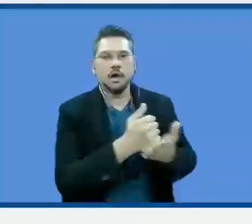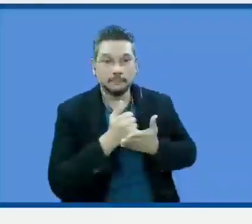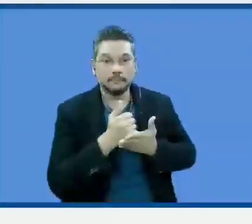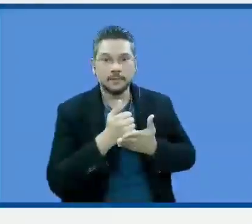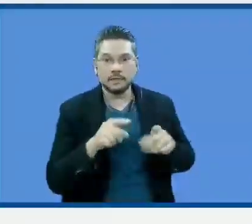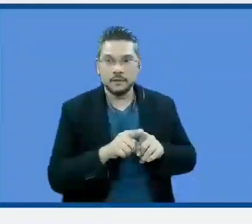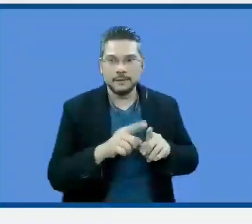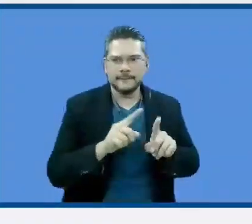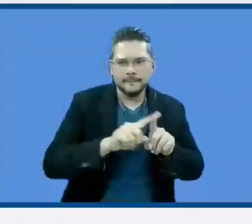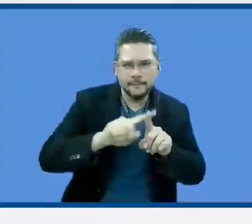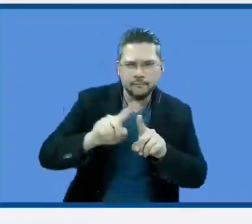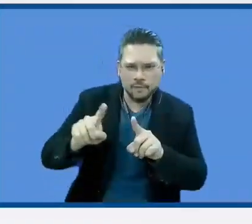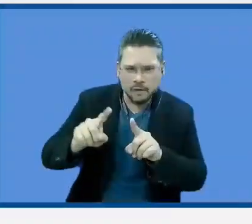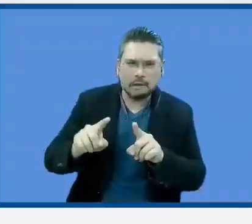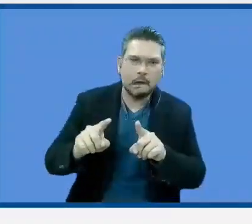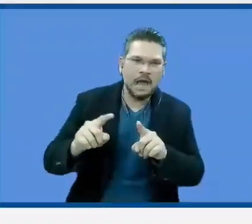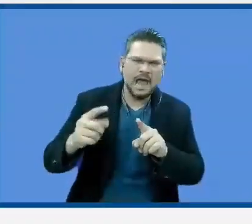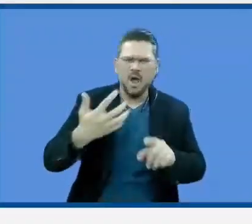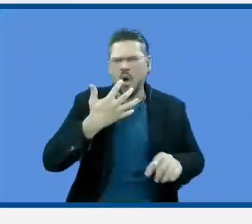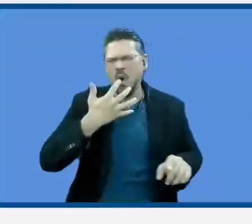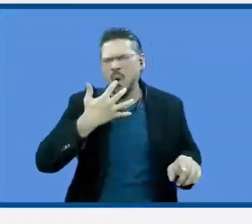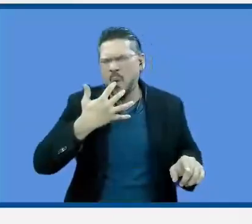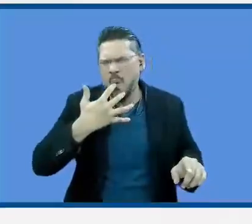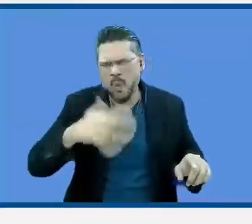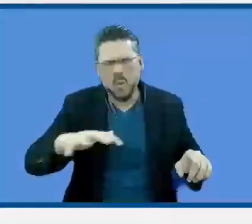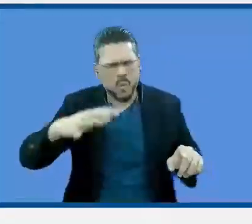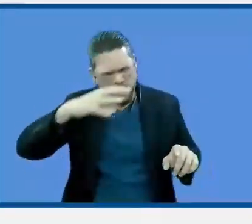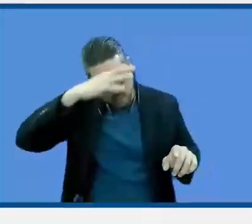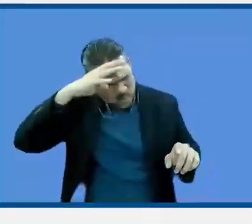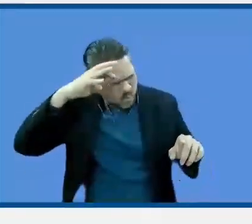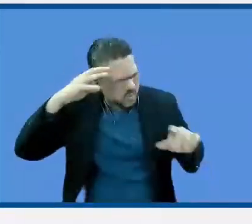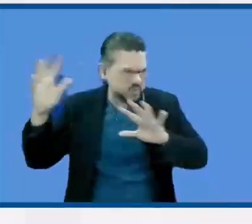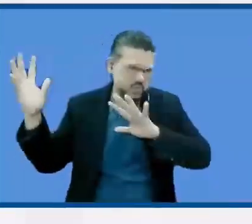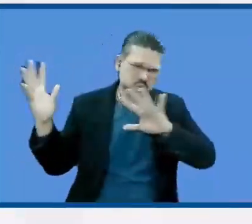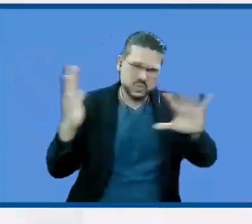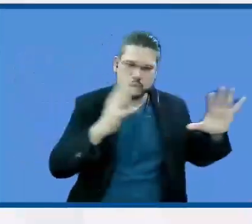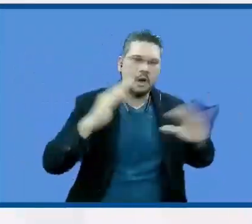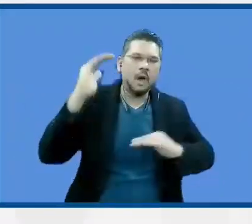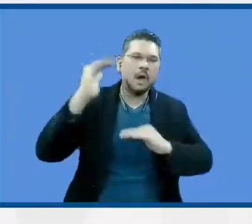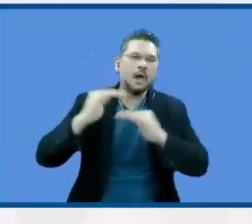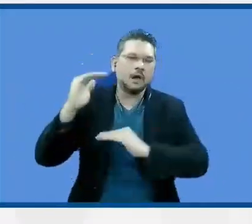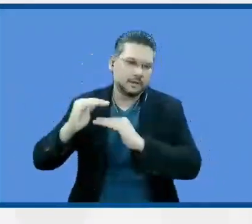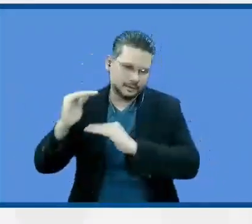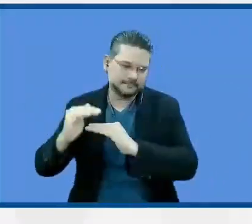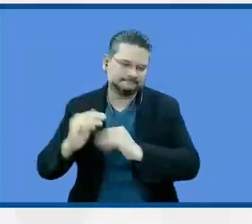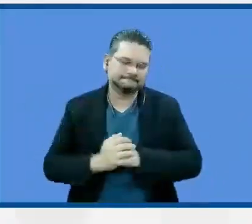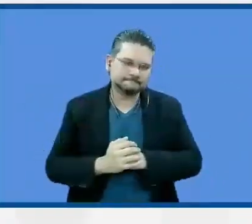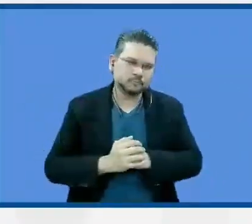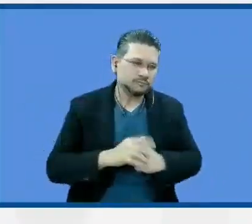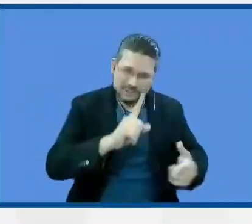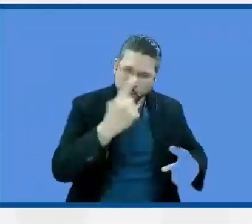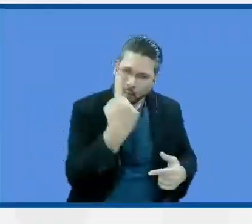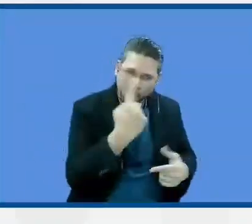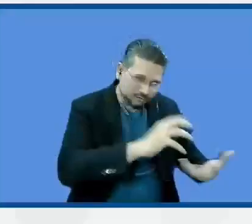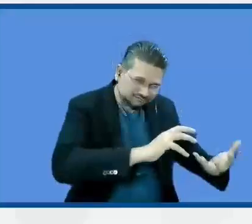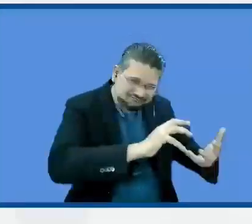problems of heat waves. Disasters of any kind have ripple effects on multiple sectors, like